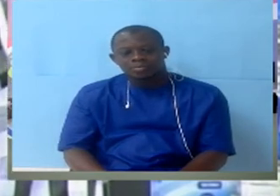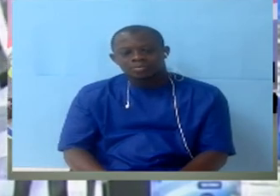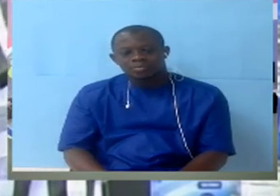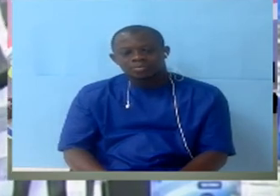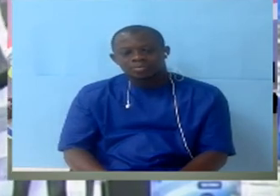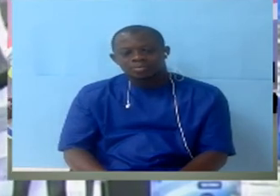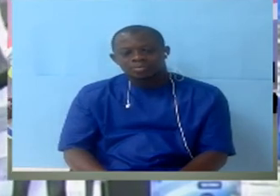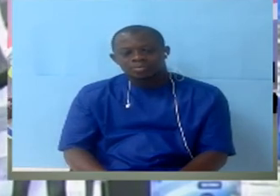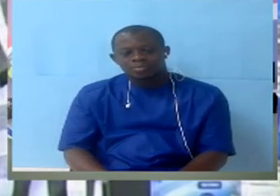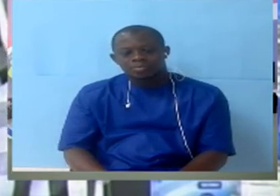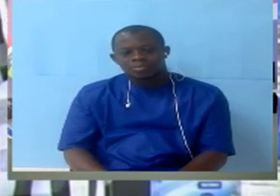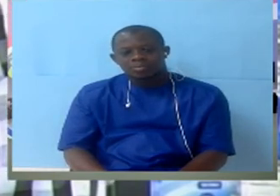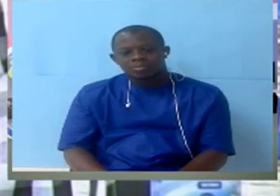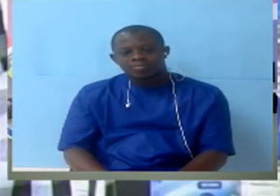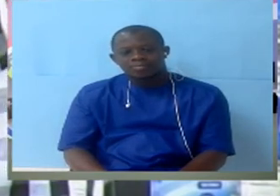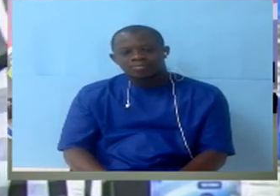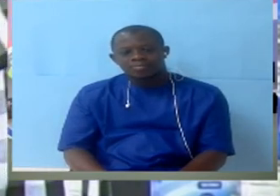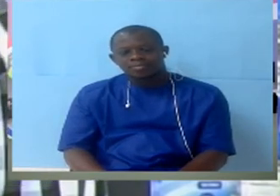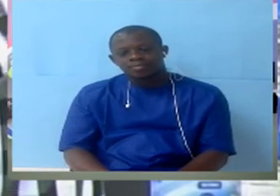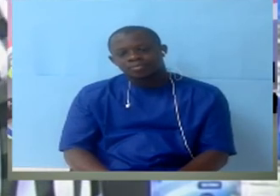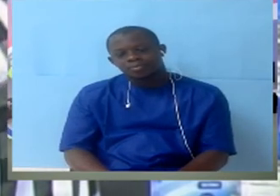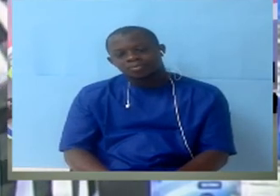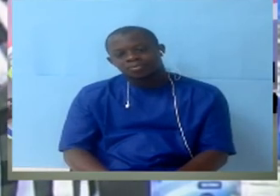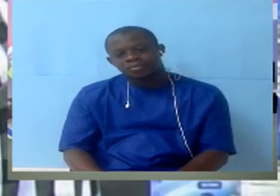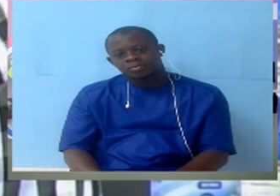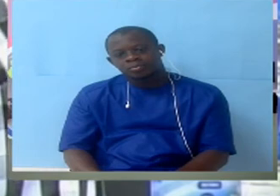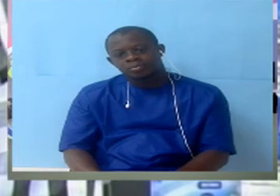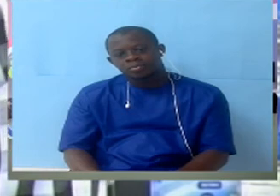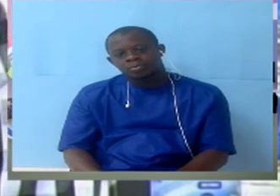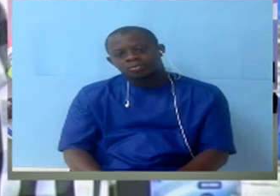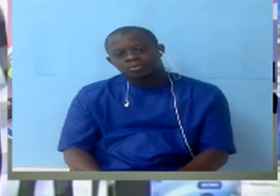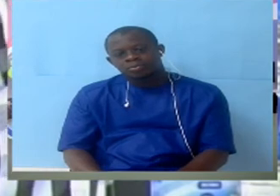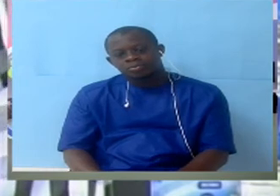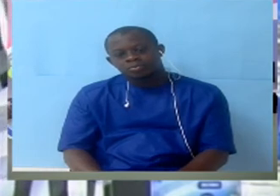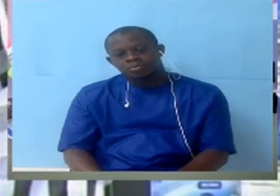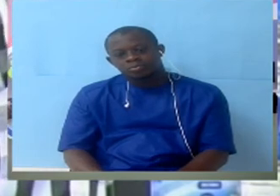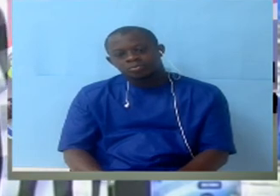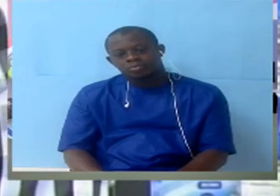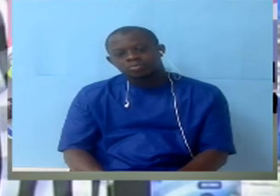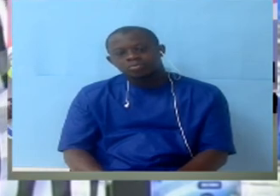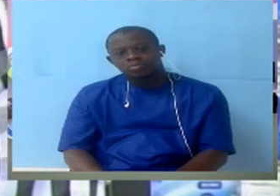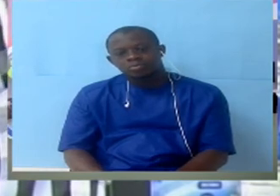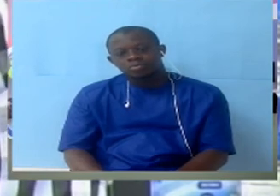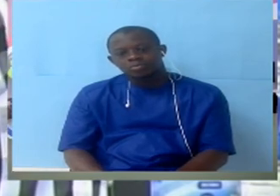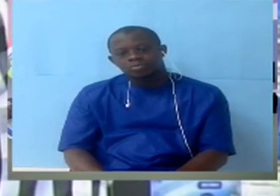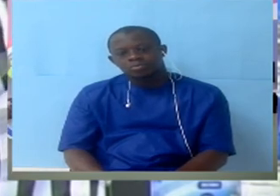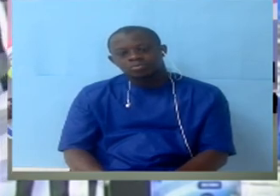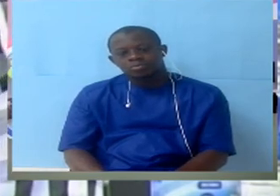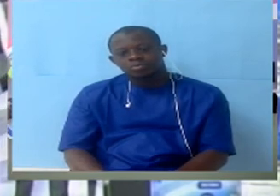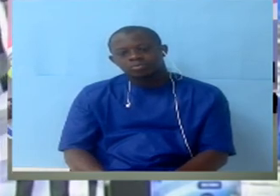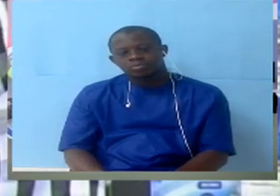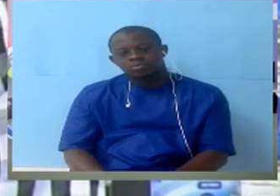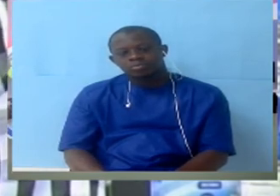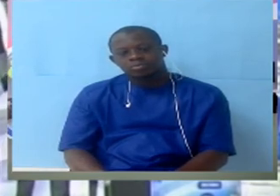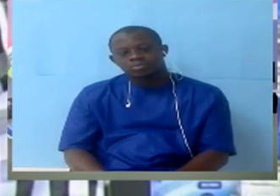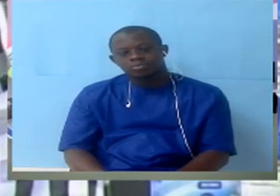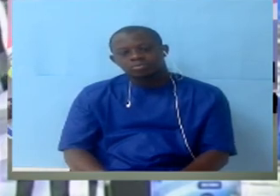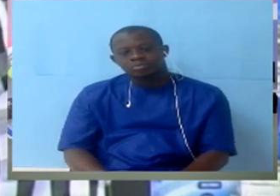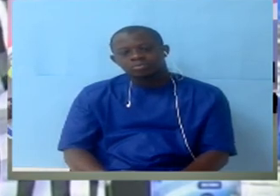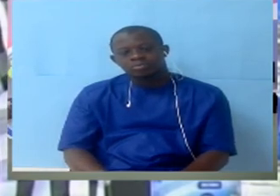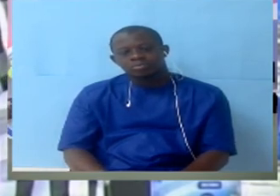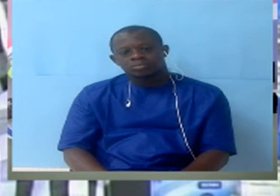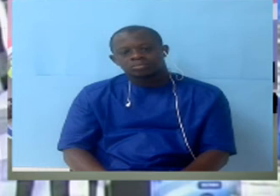Jibril Jammeh. Alao kio baro njenga kala kido njenga cock ulenga kido njenga parendi kama. O ma